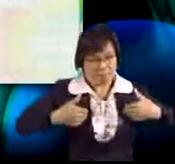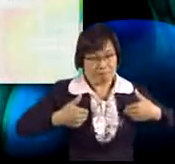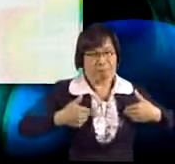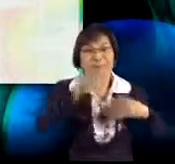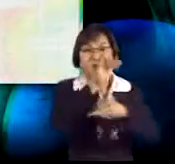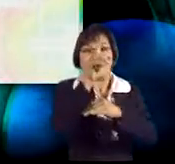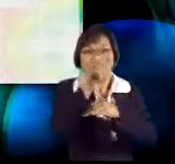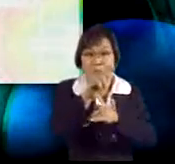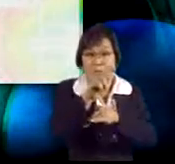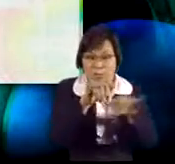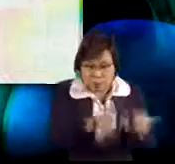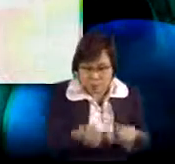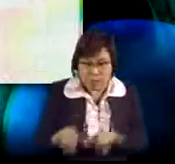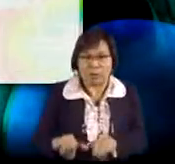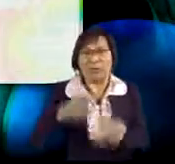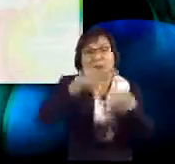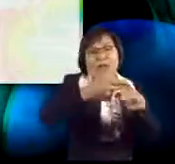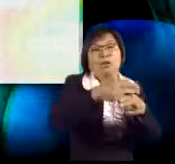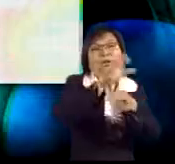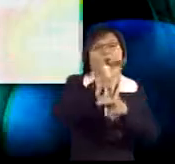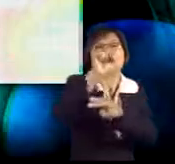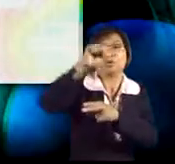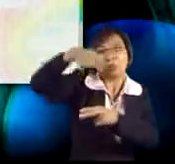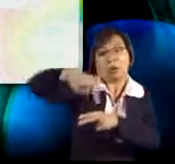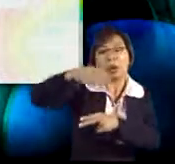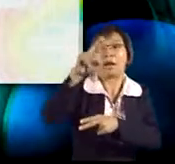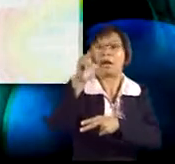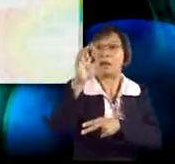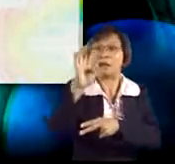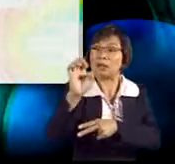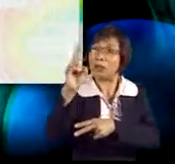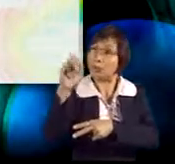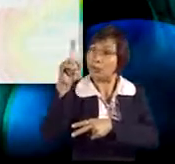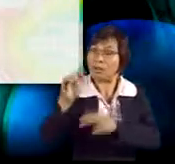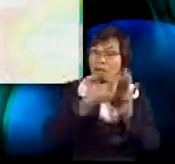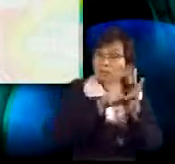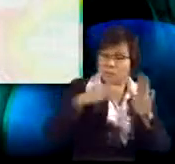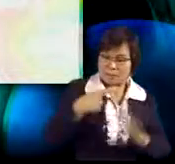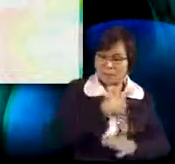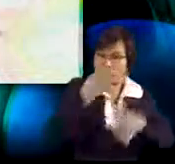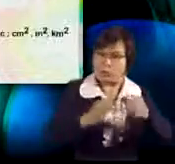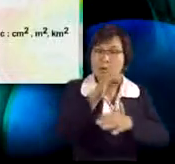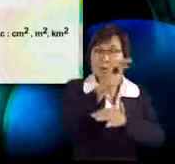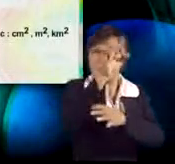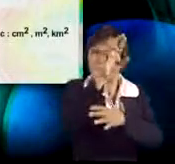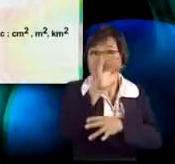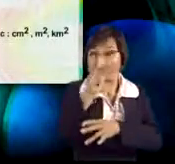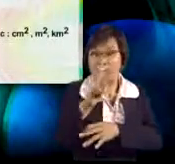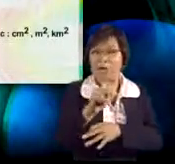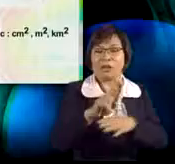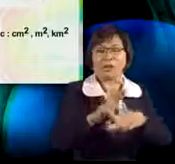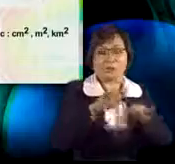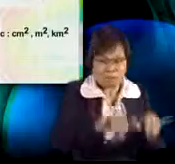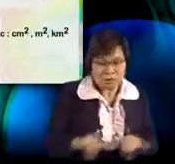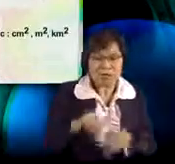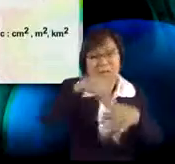unit measurement for area is called square unit. For example, if you use metric units, it will be measured in